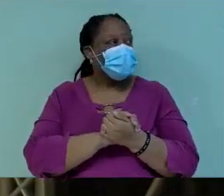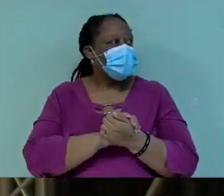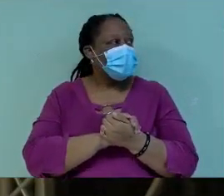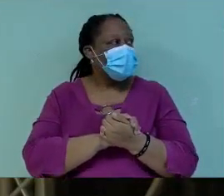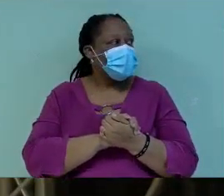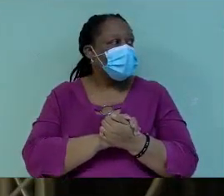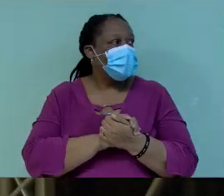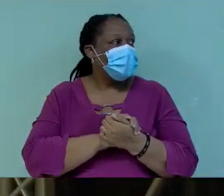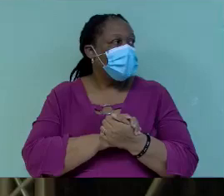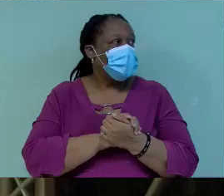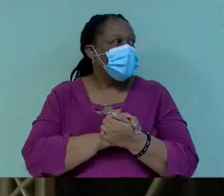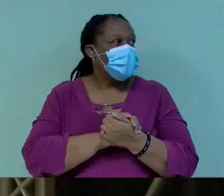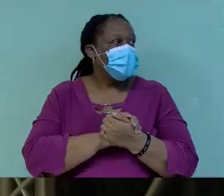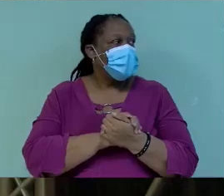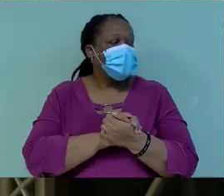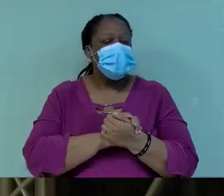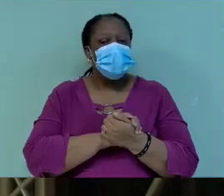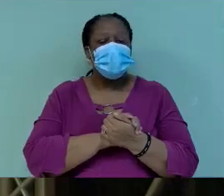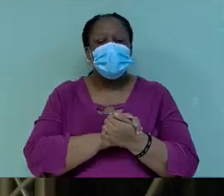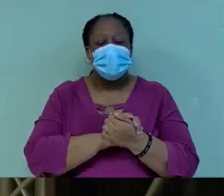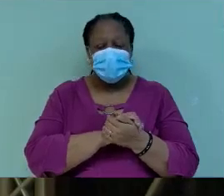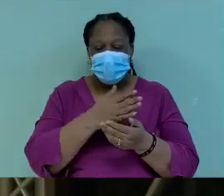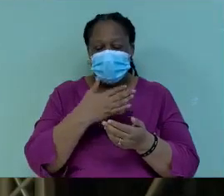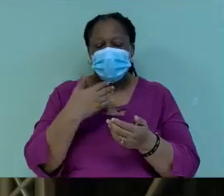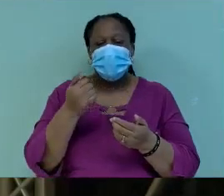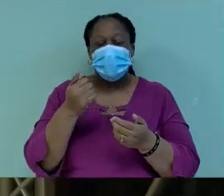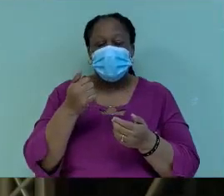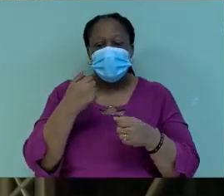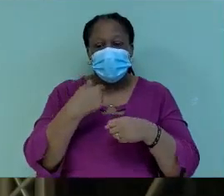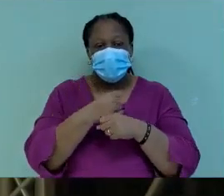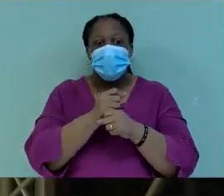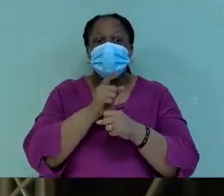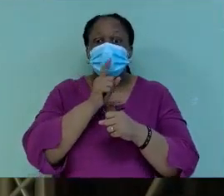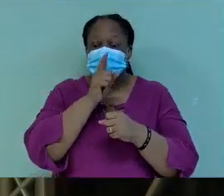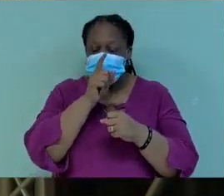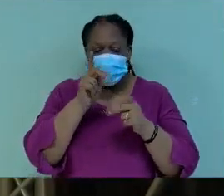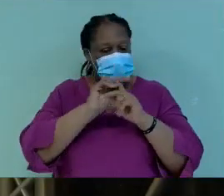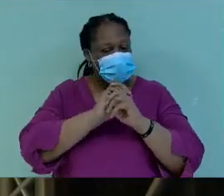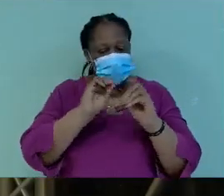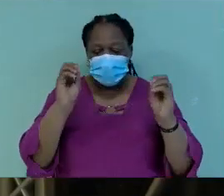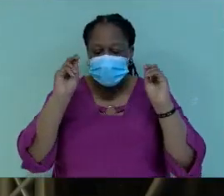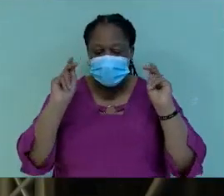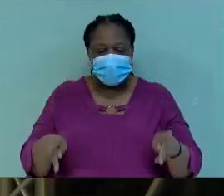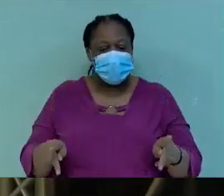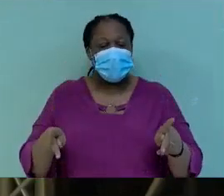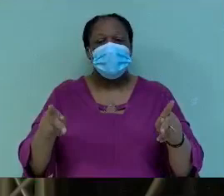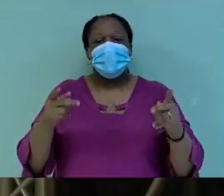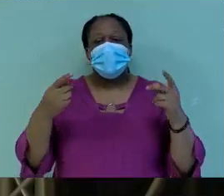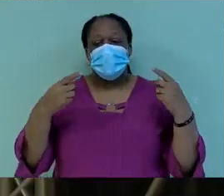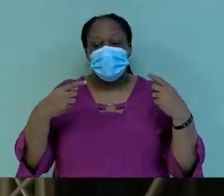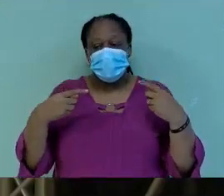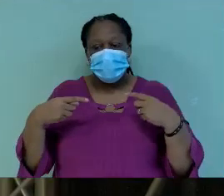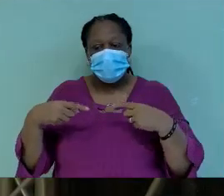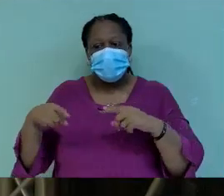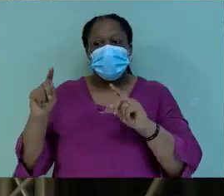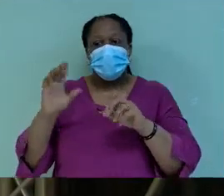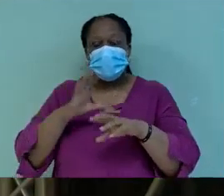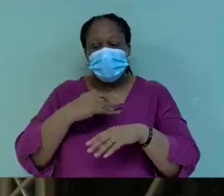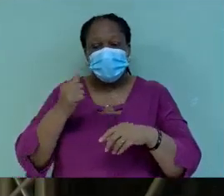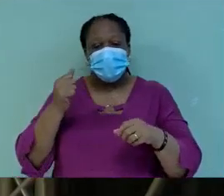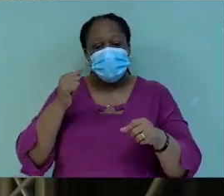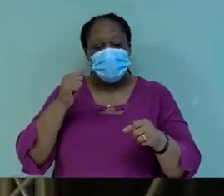Comrade Henry, he was vital, and Inspector Dickinson, but most